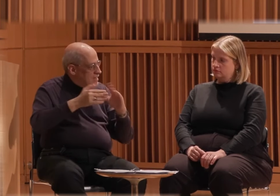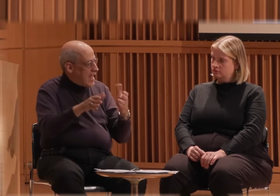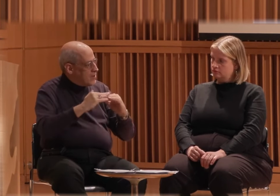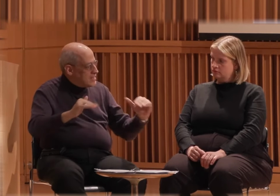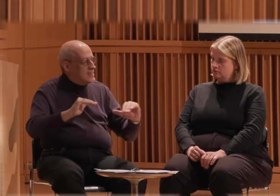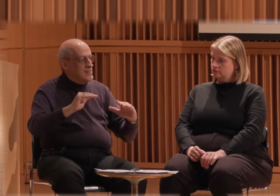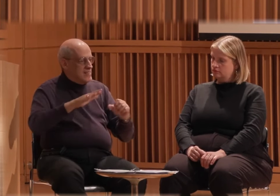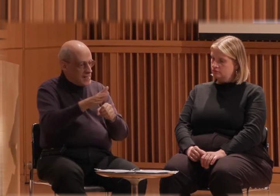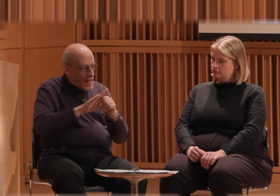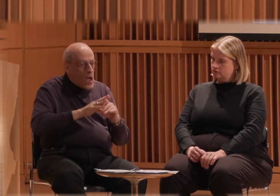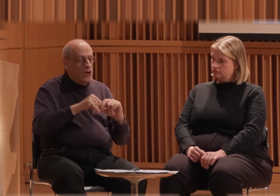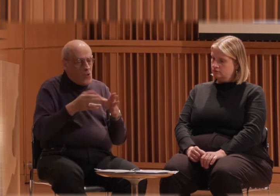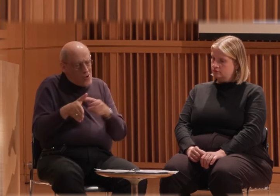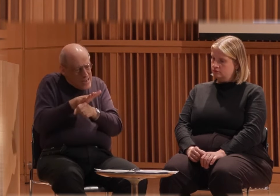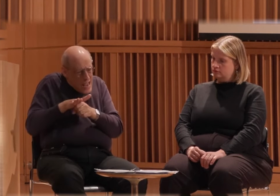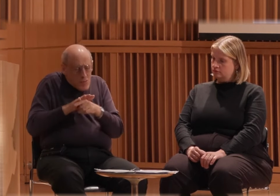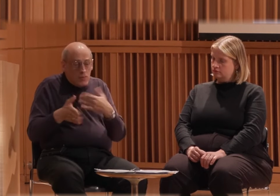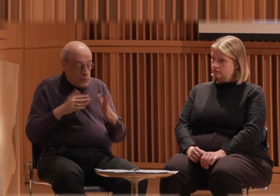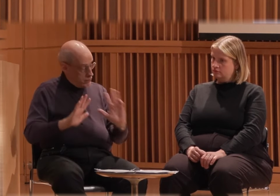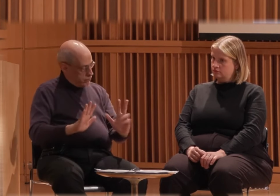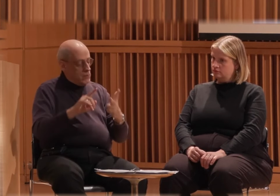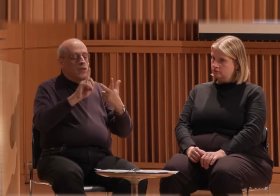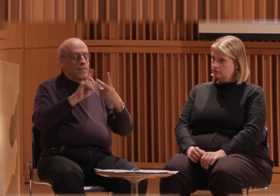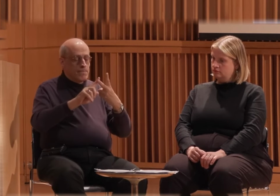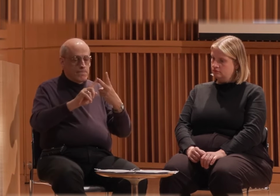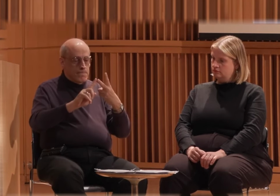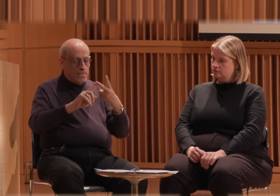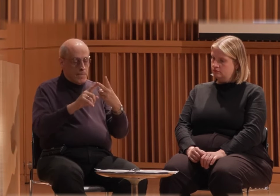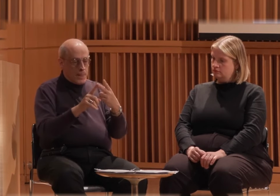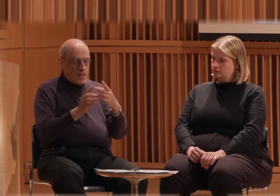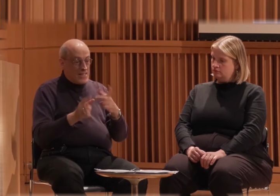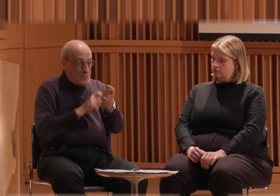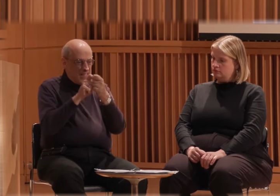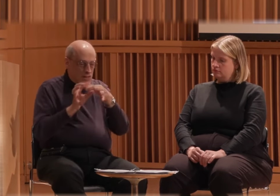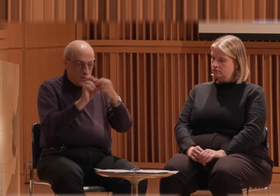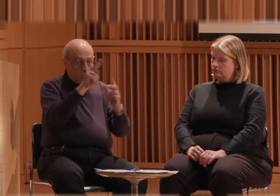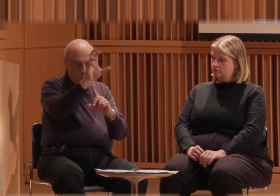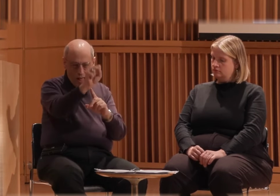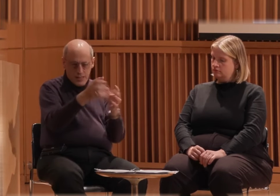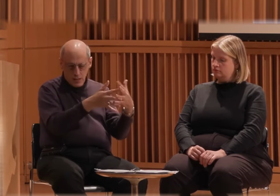neighborhood and the block. And the second, and this is very particular to the United States,